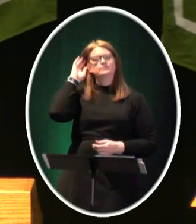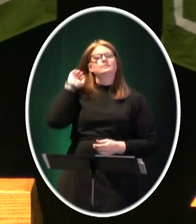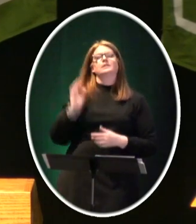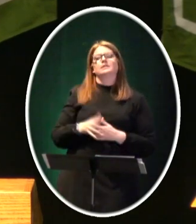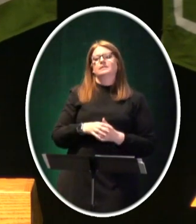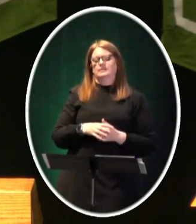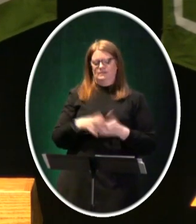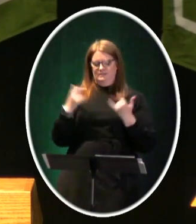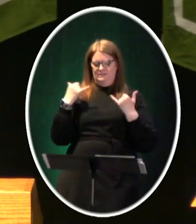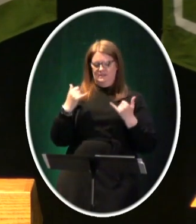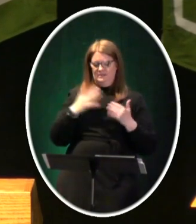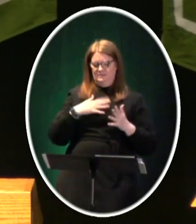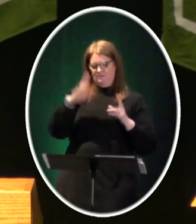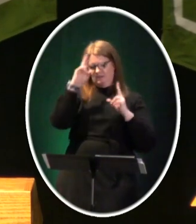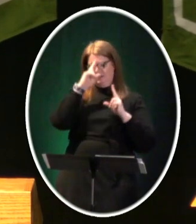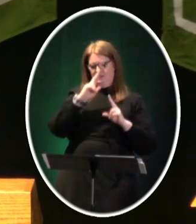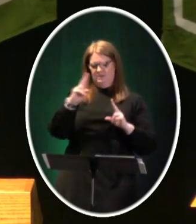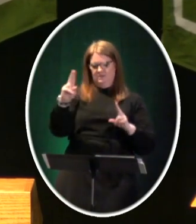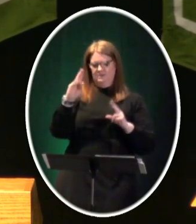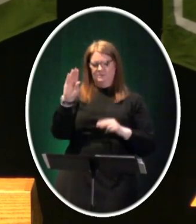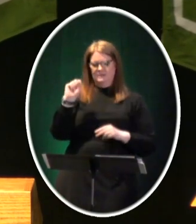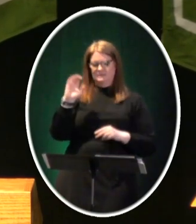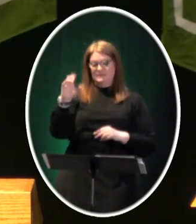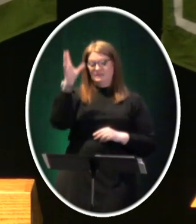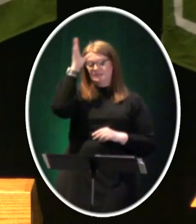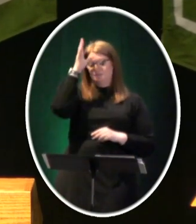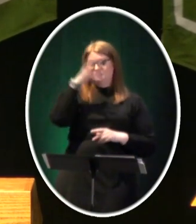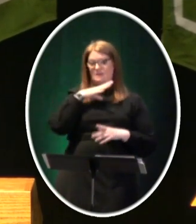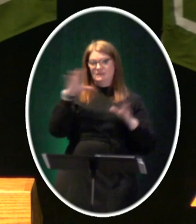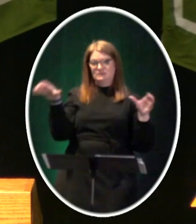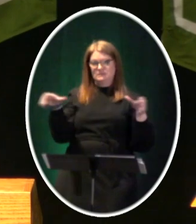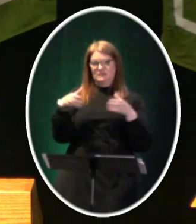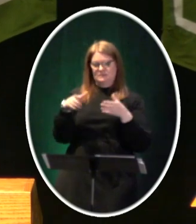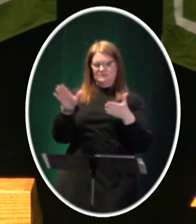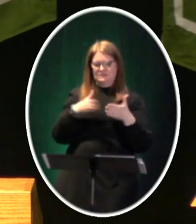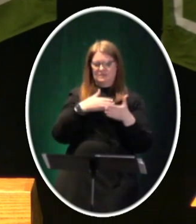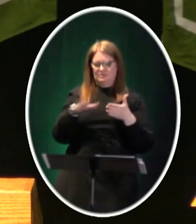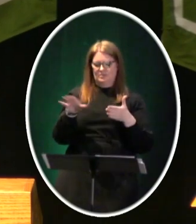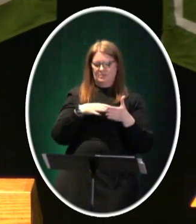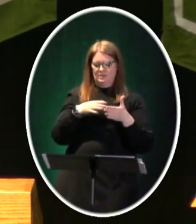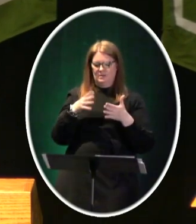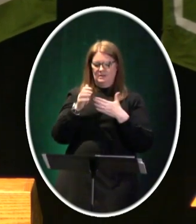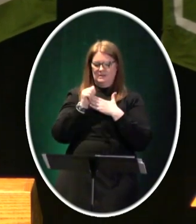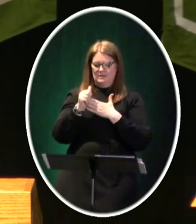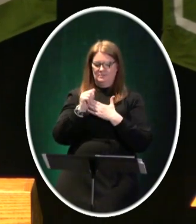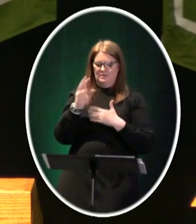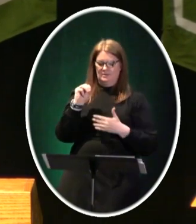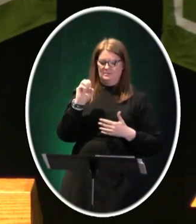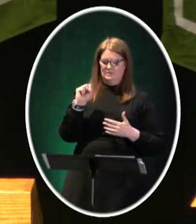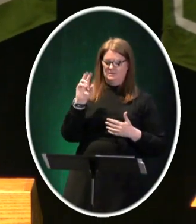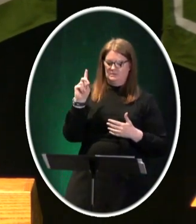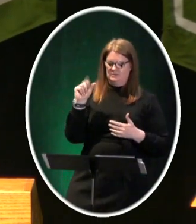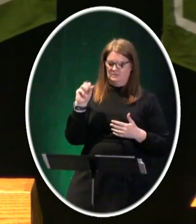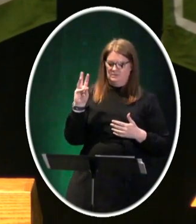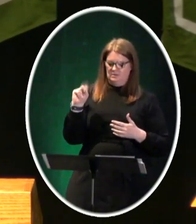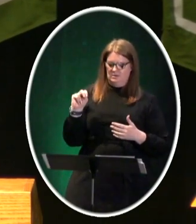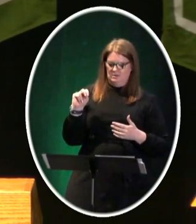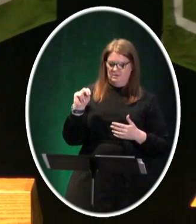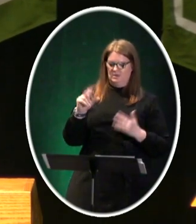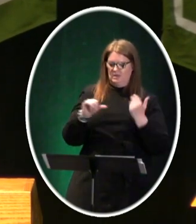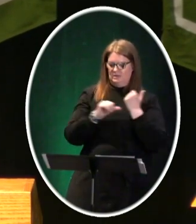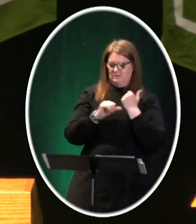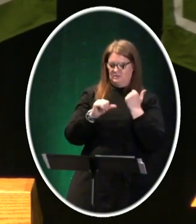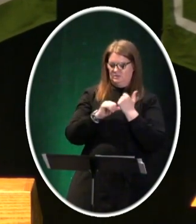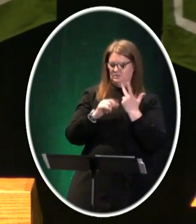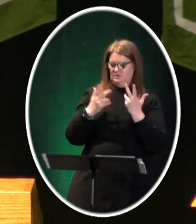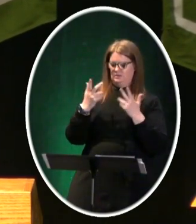At this time, it's my honor to introduce the BSC Men's Ensemble, directed by Ms. Dawn Hagrot, Associate Professor